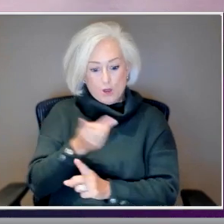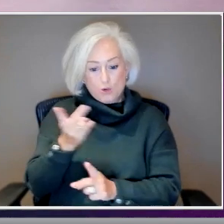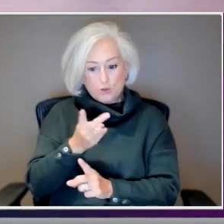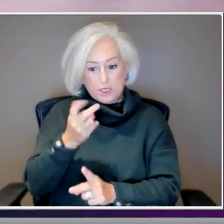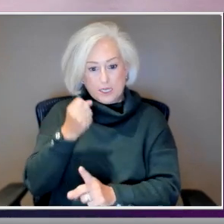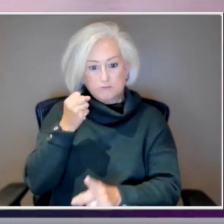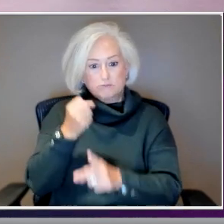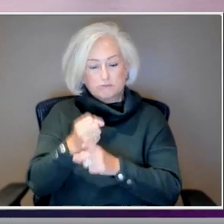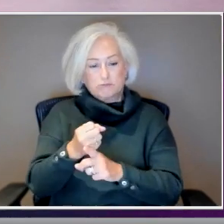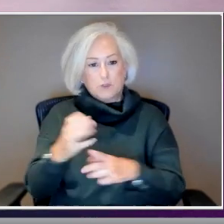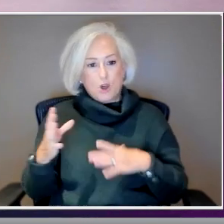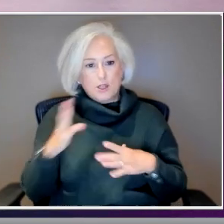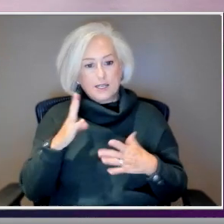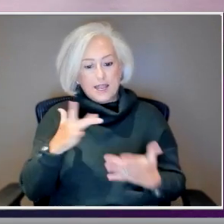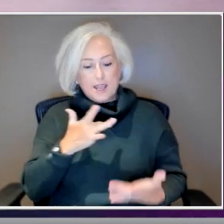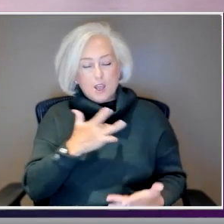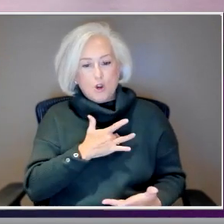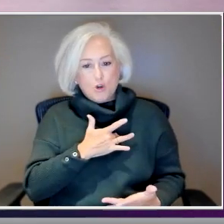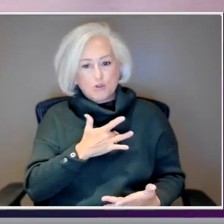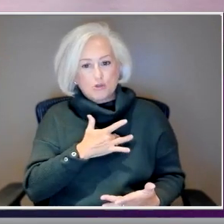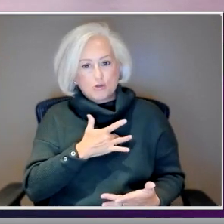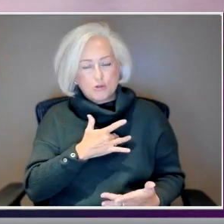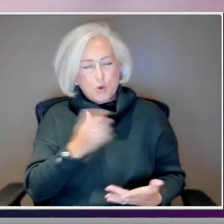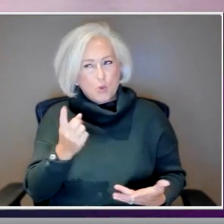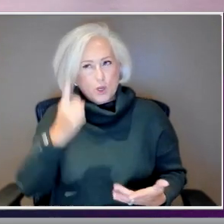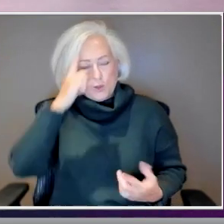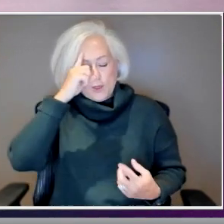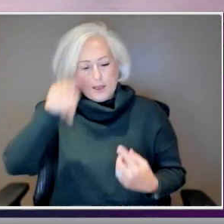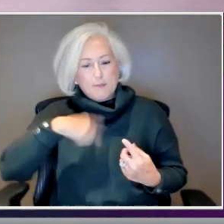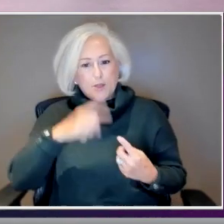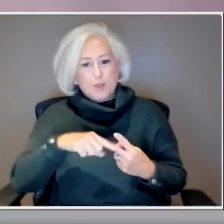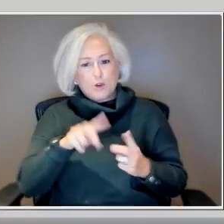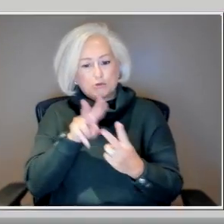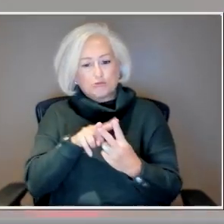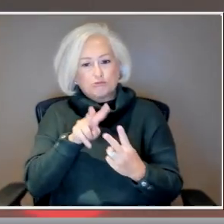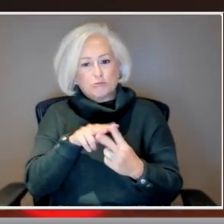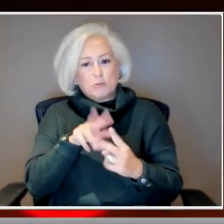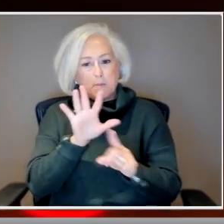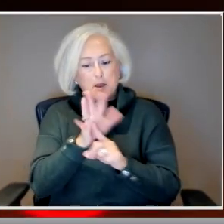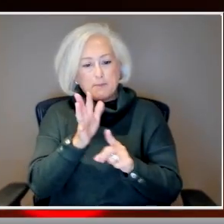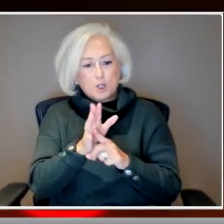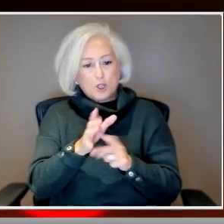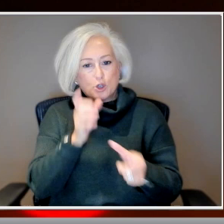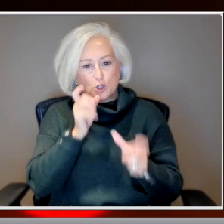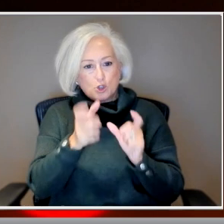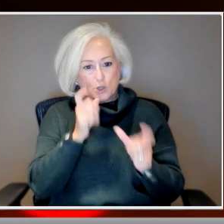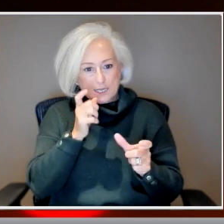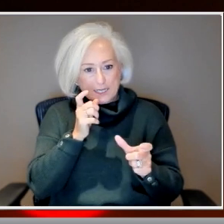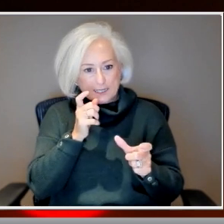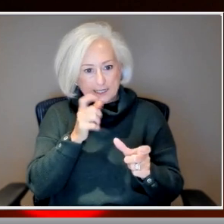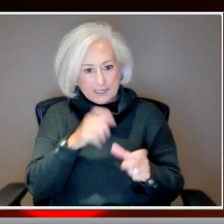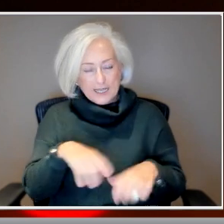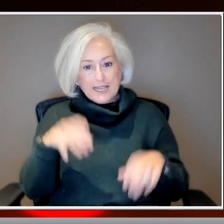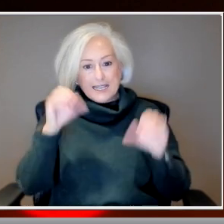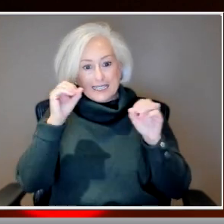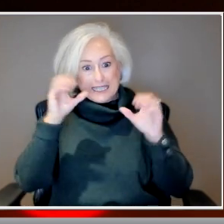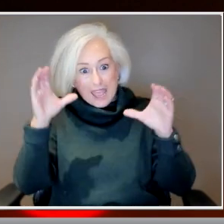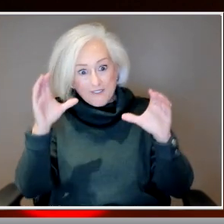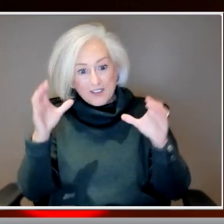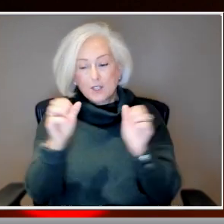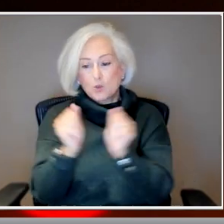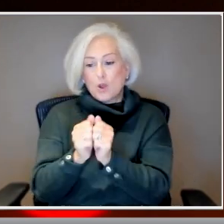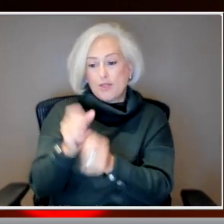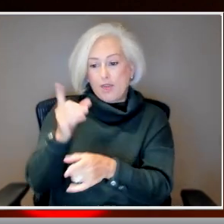thought as a cardiologist and electrophysiologist about combining caffeine and alcohol? Yeah,